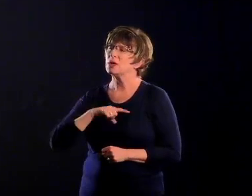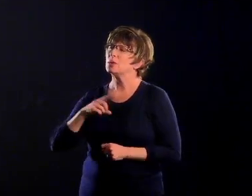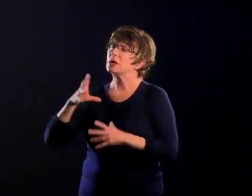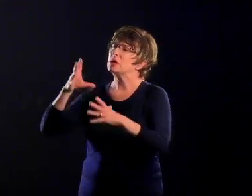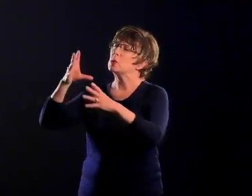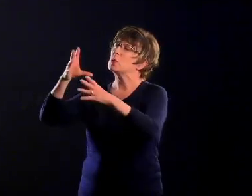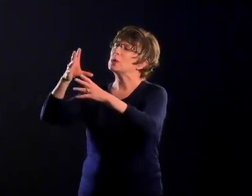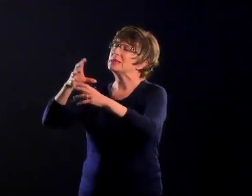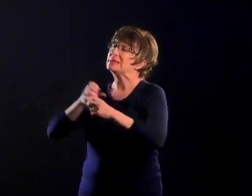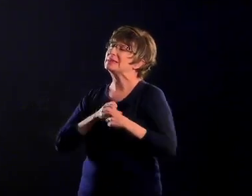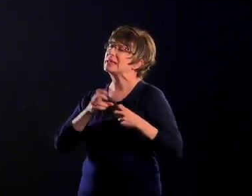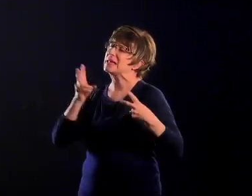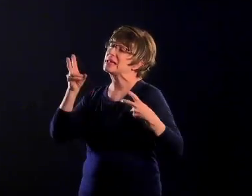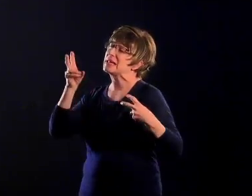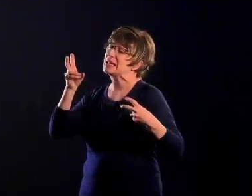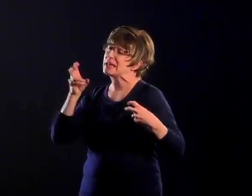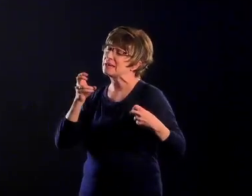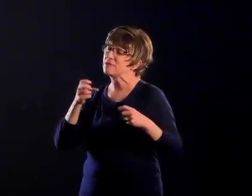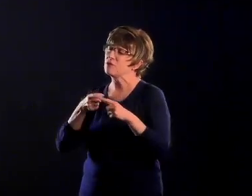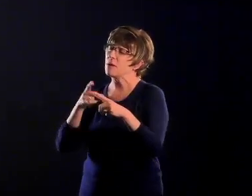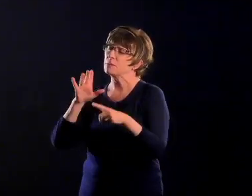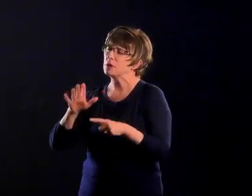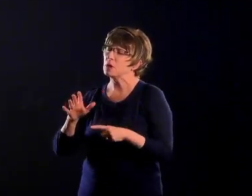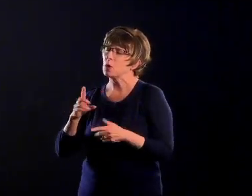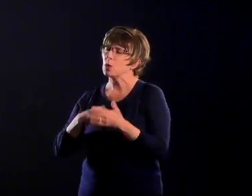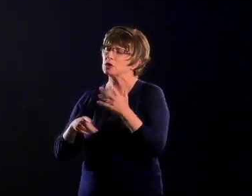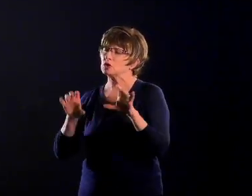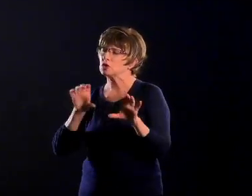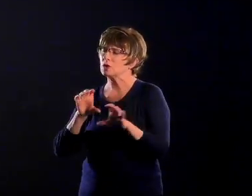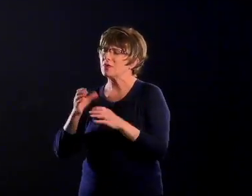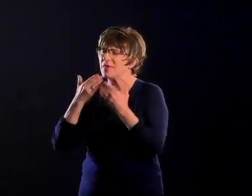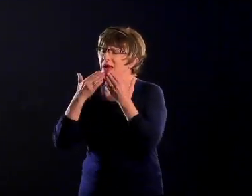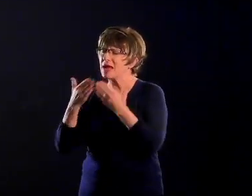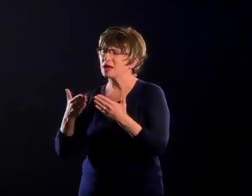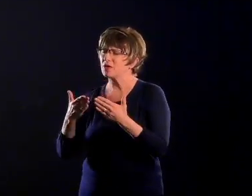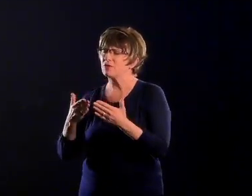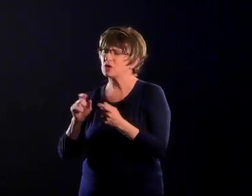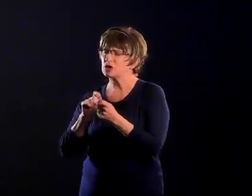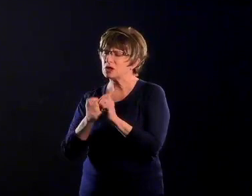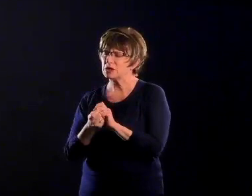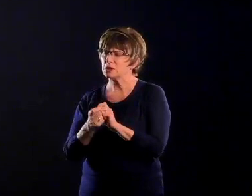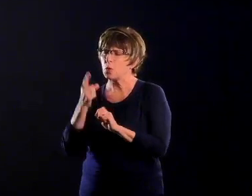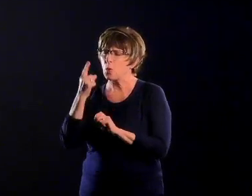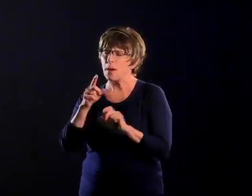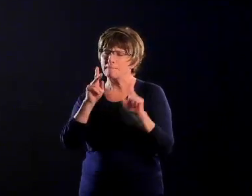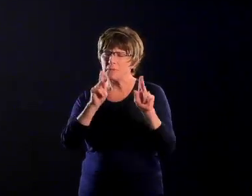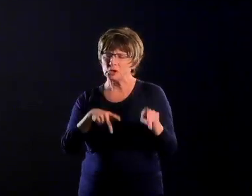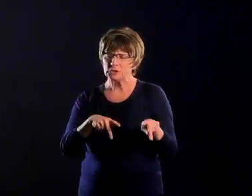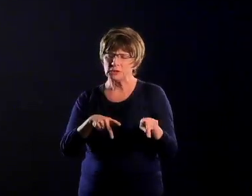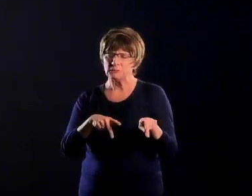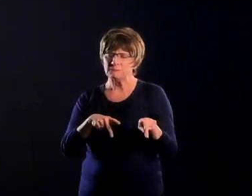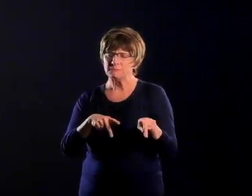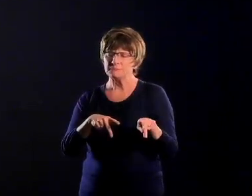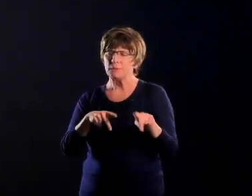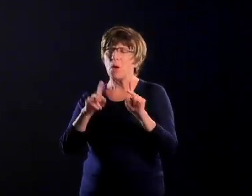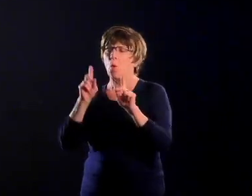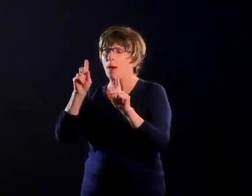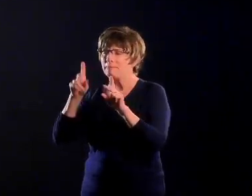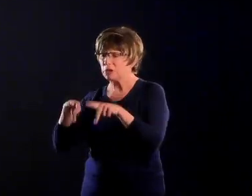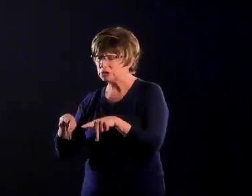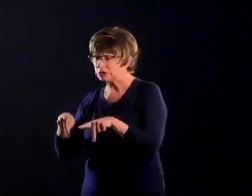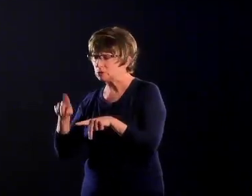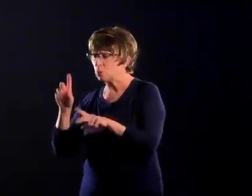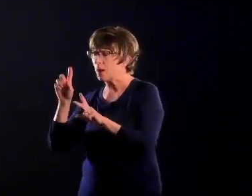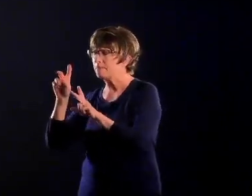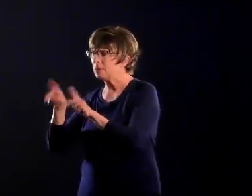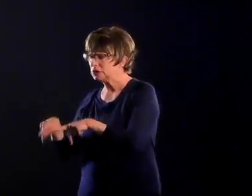lives. Thank you, Lord, for changing us one person at a time. And I pray, Lord, today,